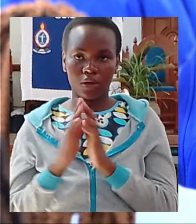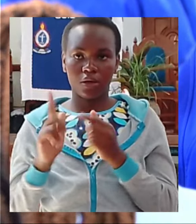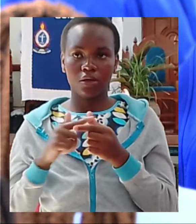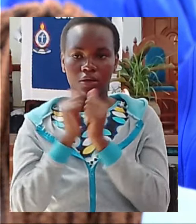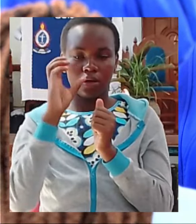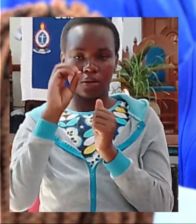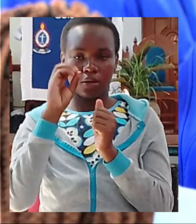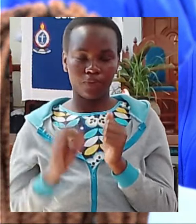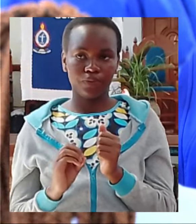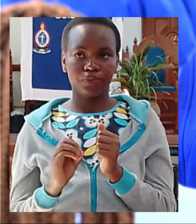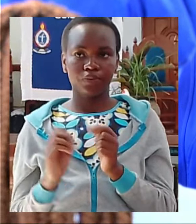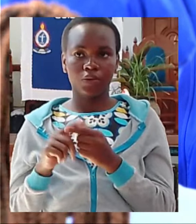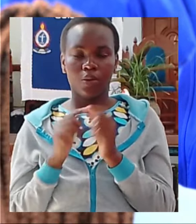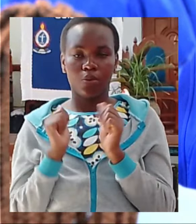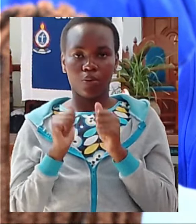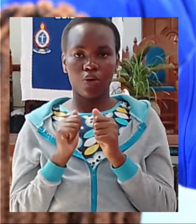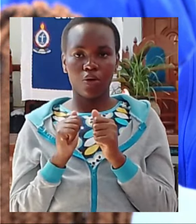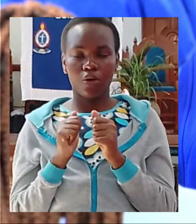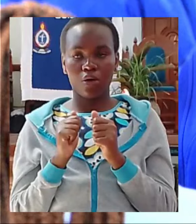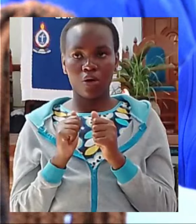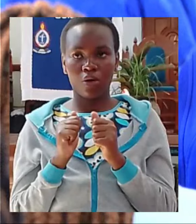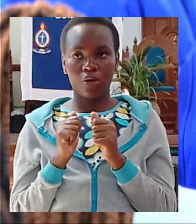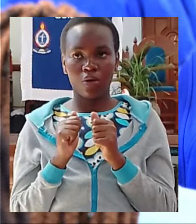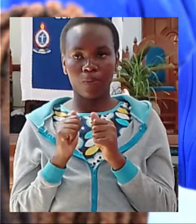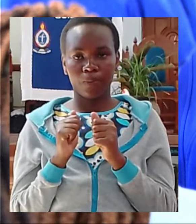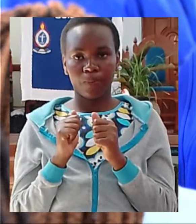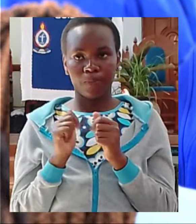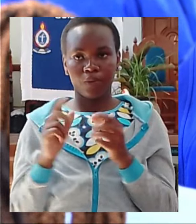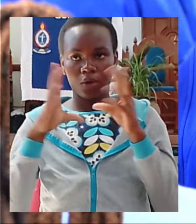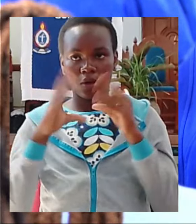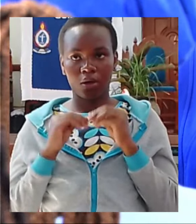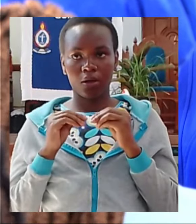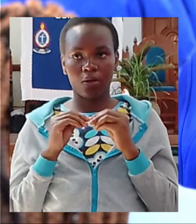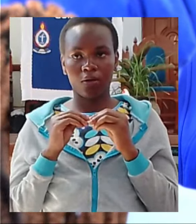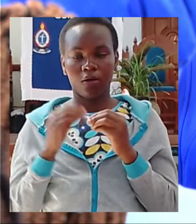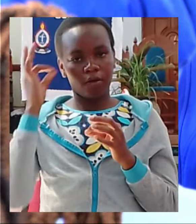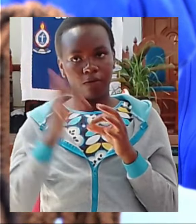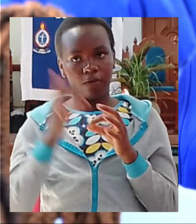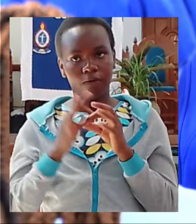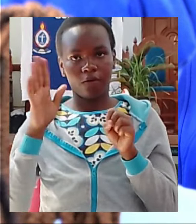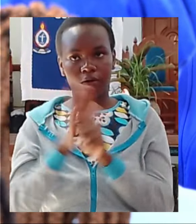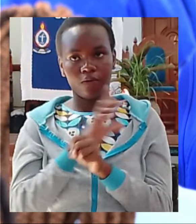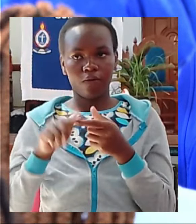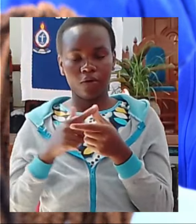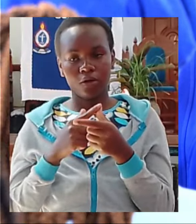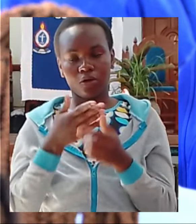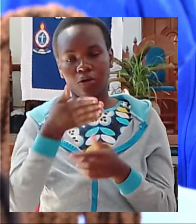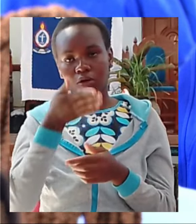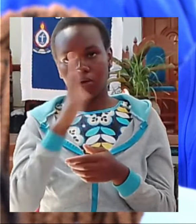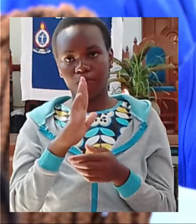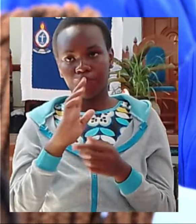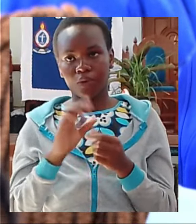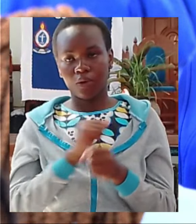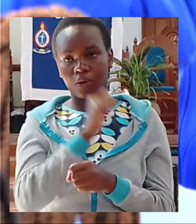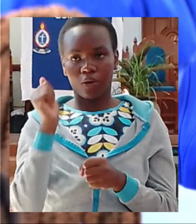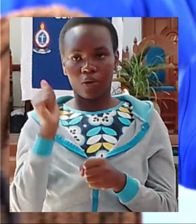tithers, O dear Lord, on this day, that even as they call, accept to be faithful with their tithes, Jehovah Father, and even